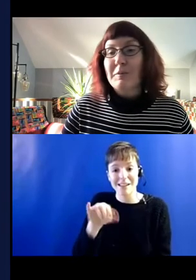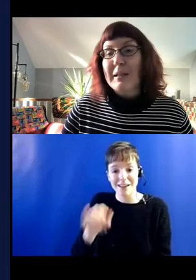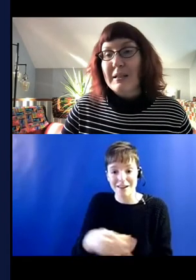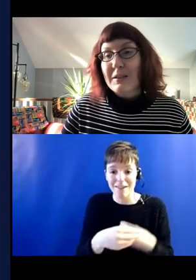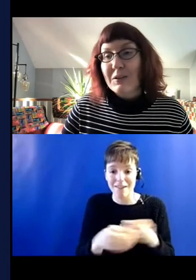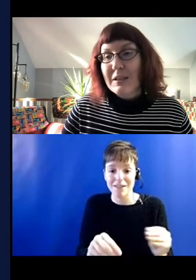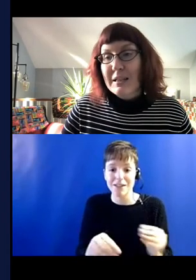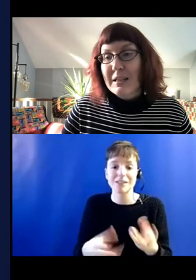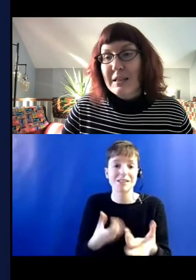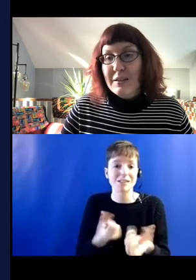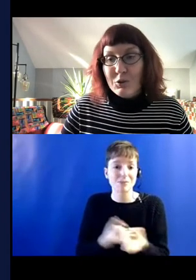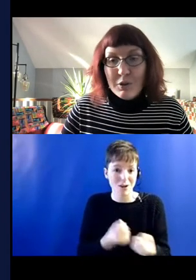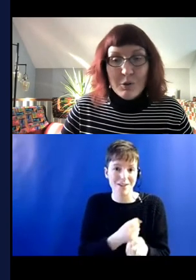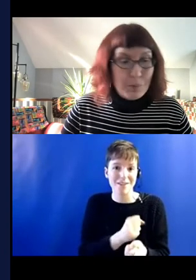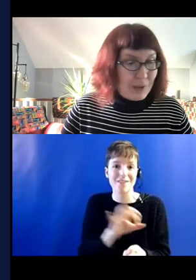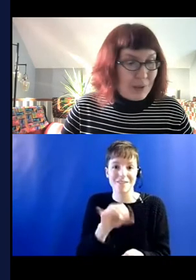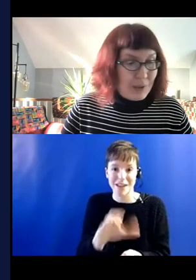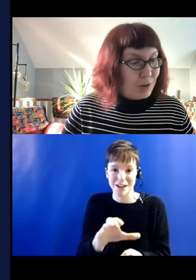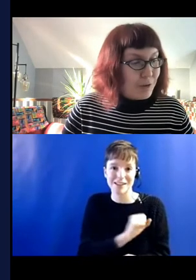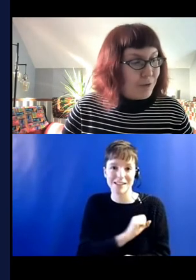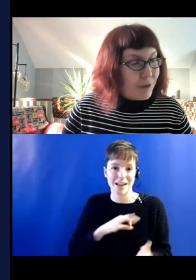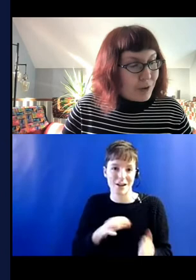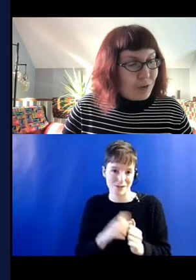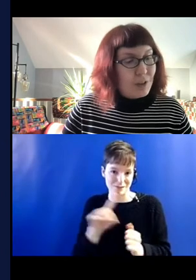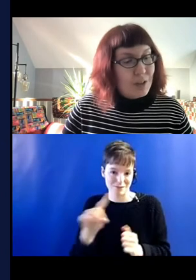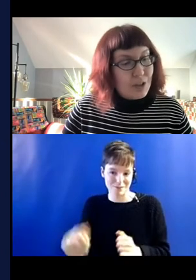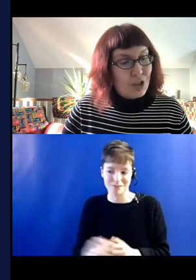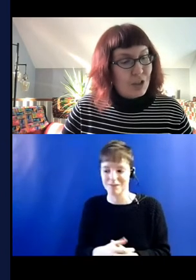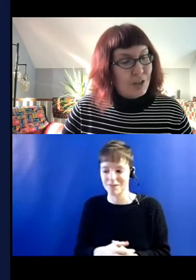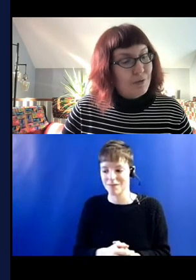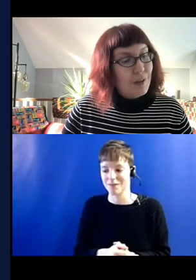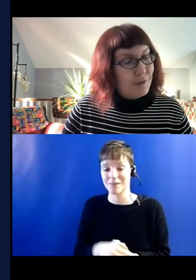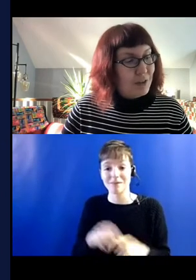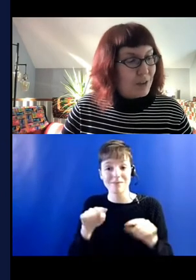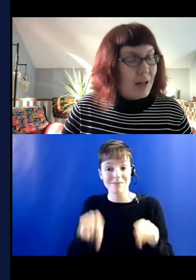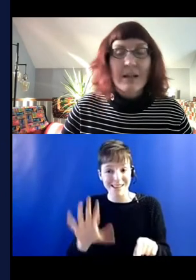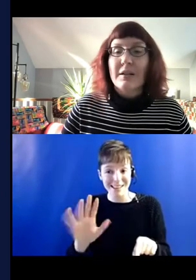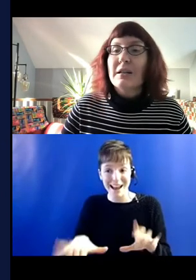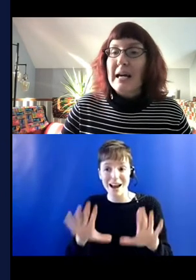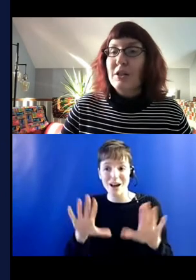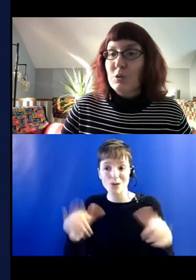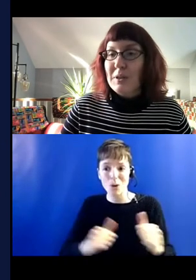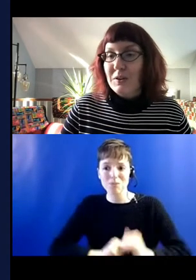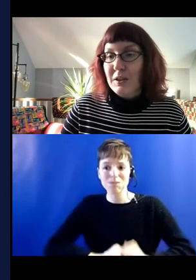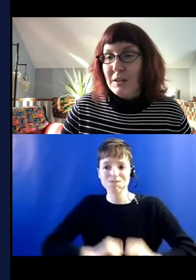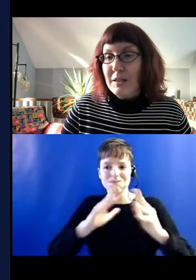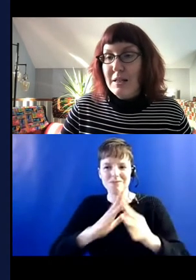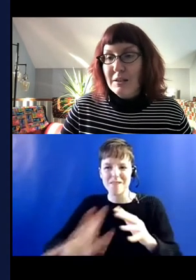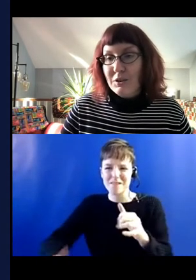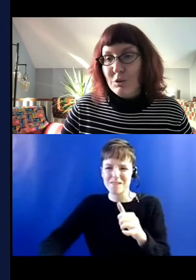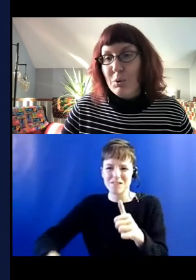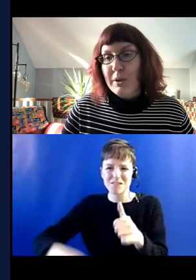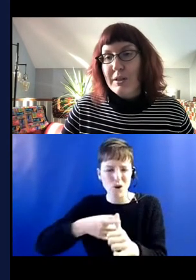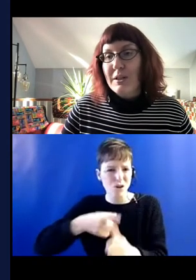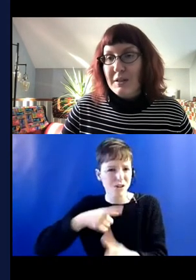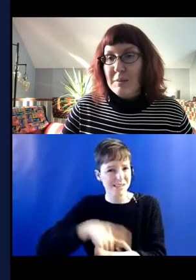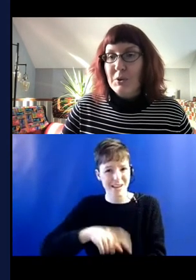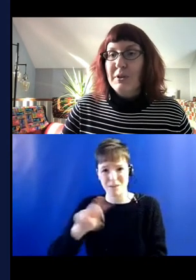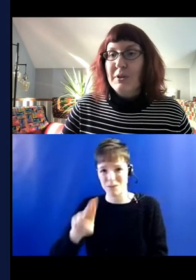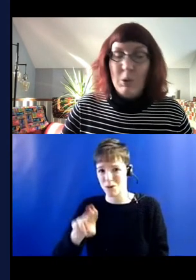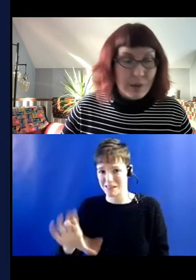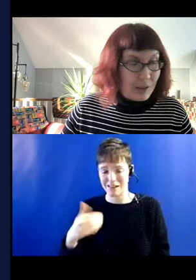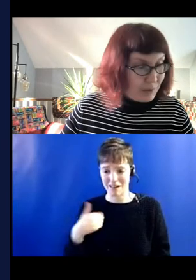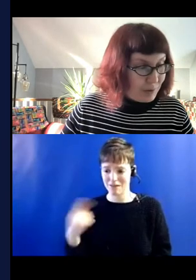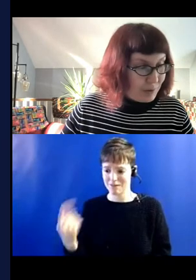with disabilities. This group is also the first initiative of its kind at UBC to support